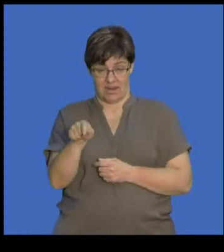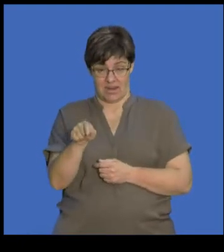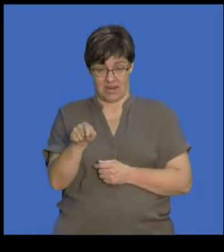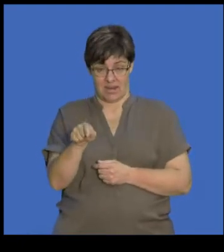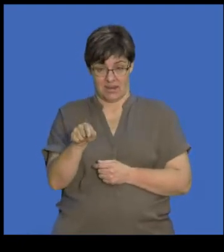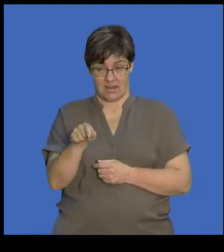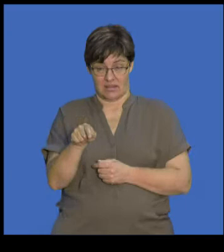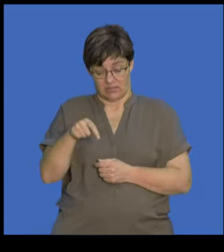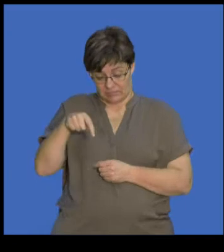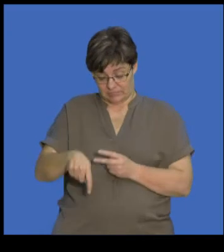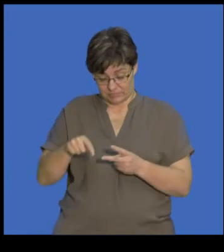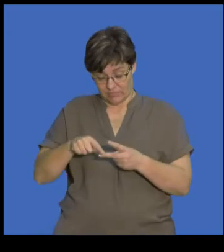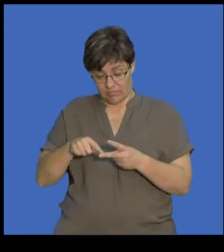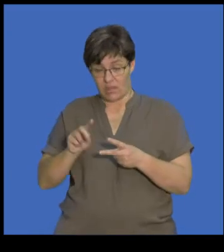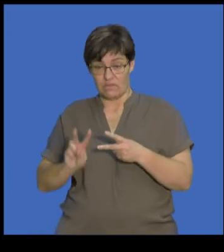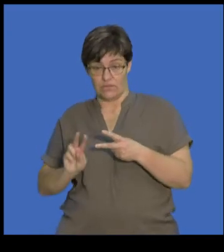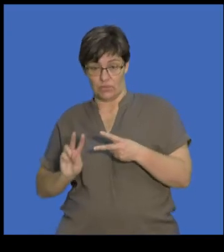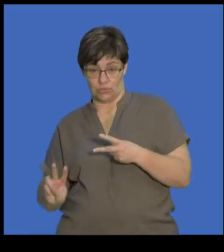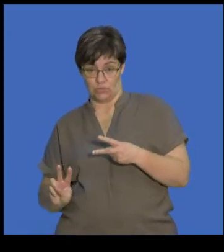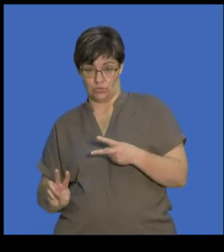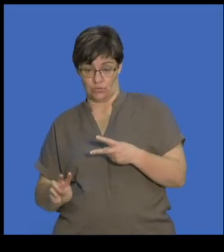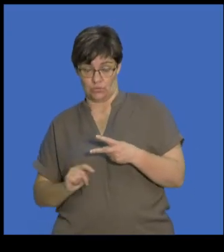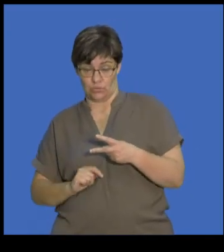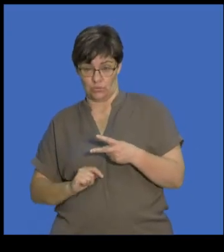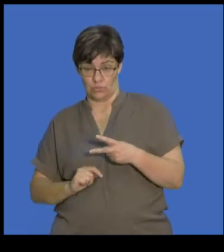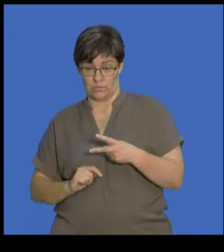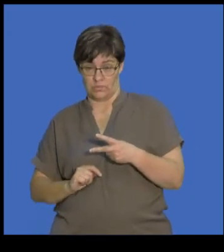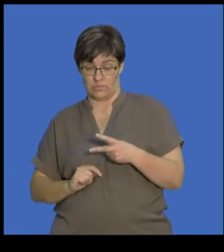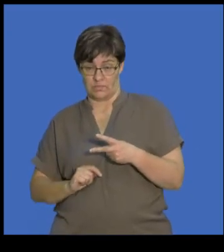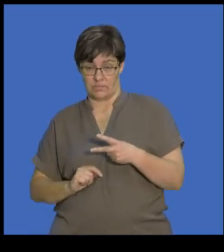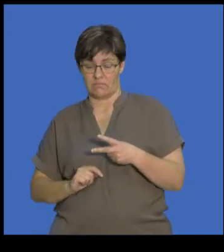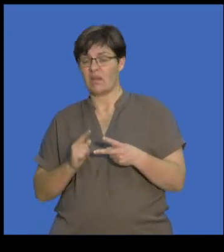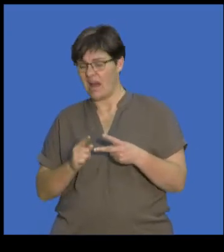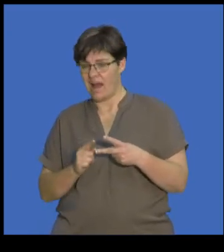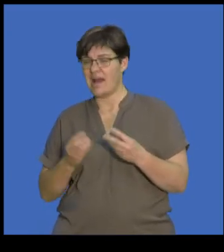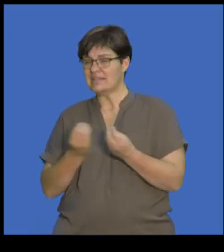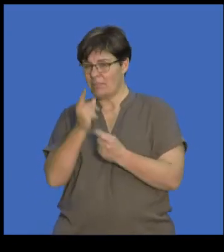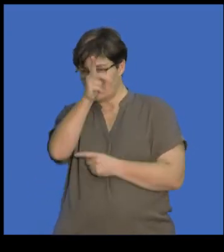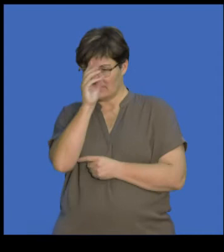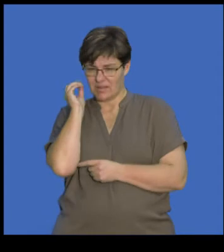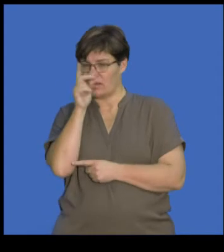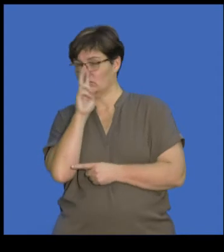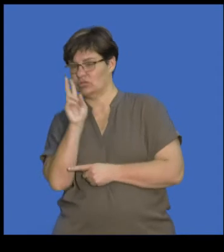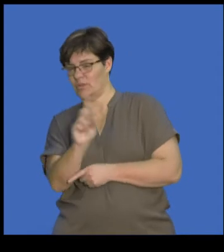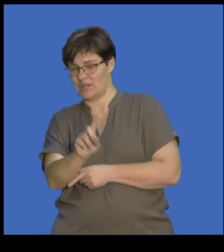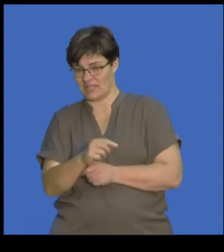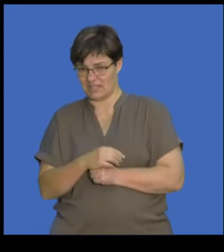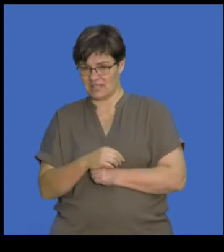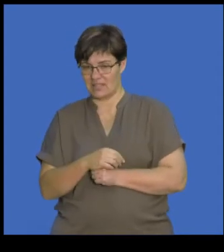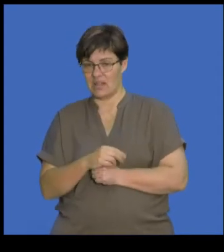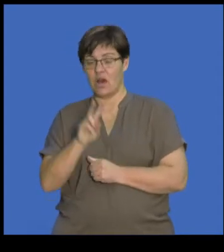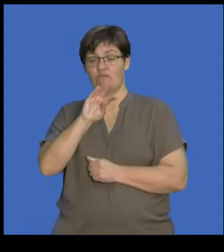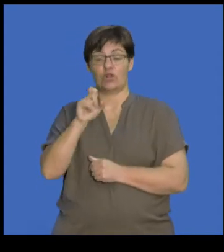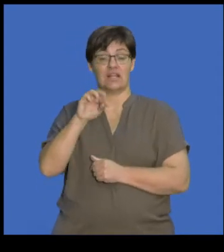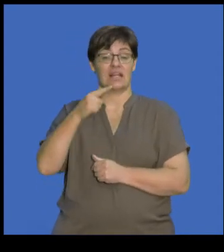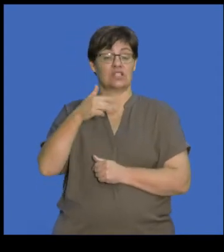then this is V2, right? So there's something that we also need to check is that the voltage, as long as